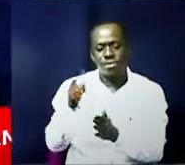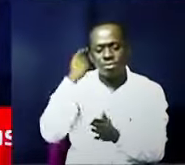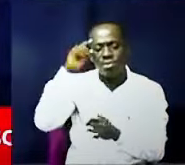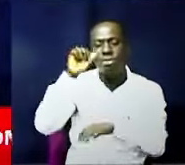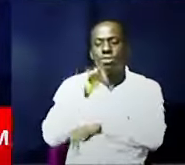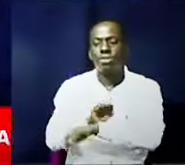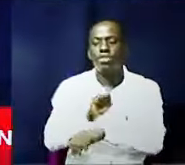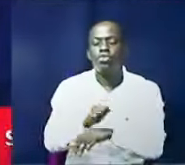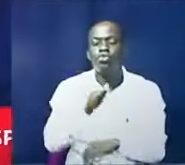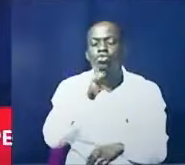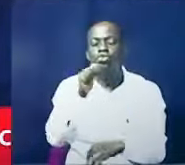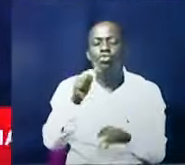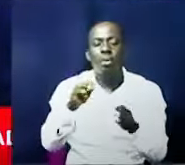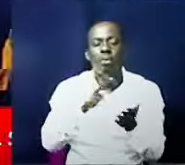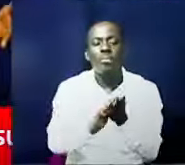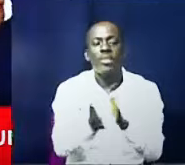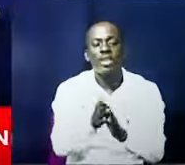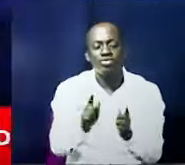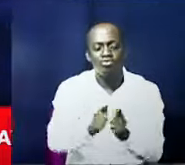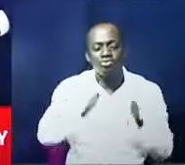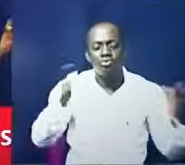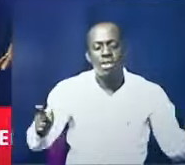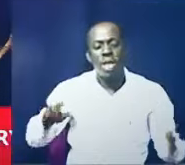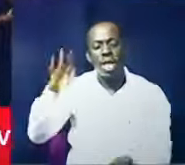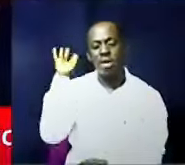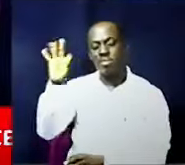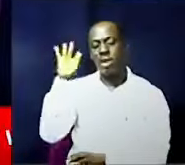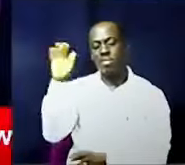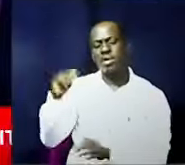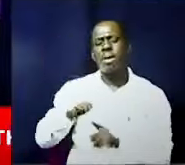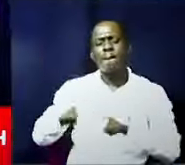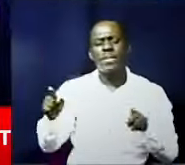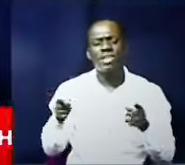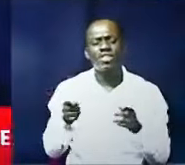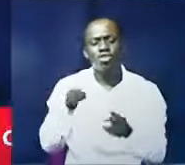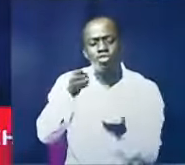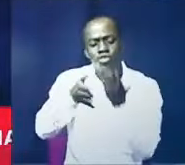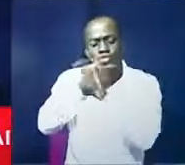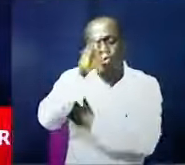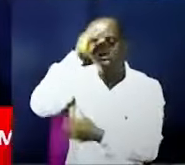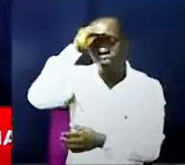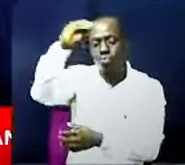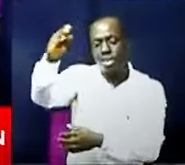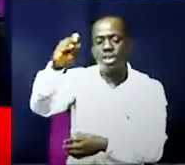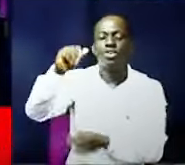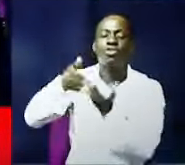preachers, but God's men and God's women.